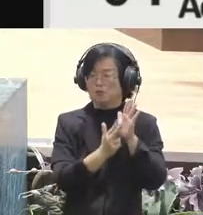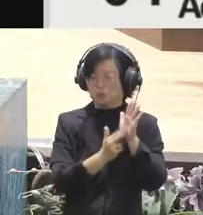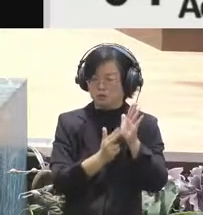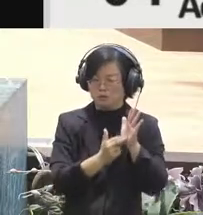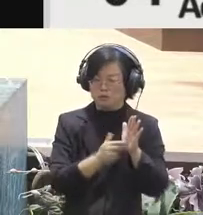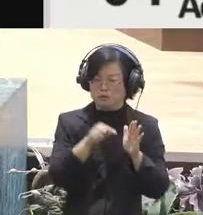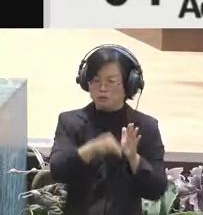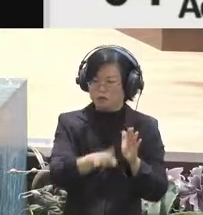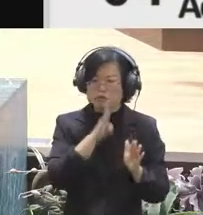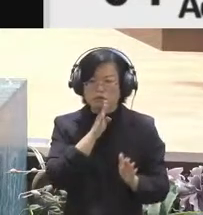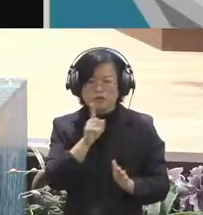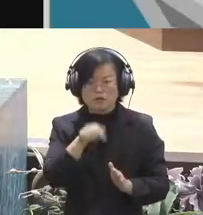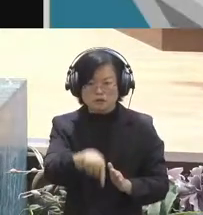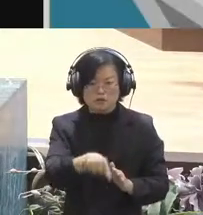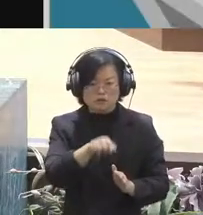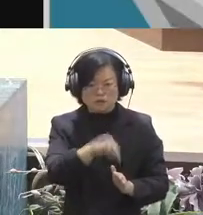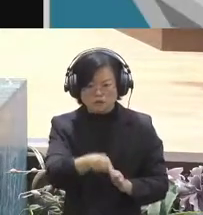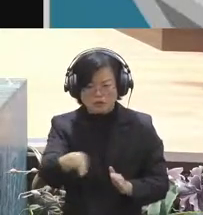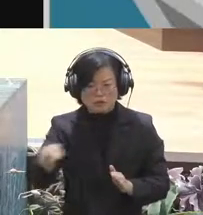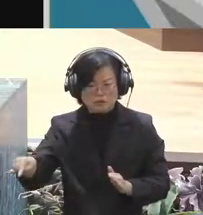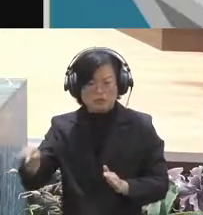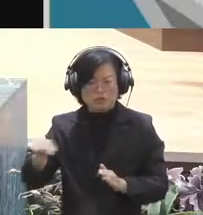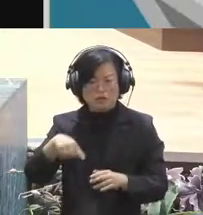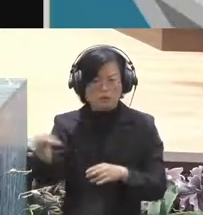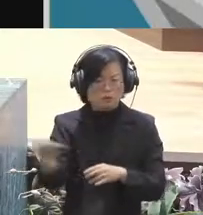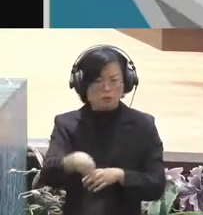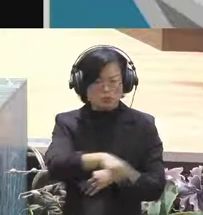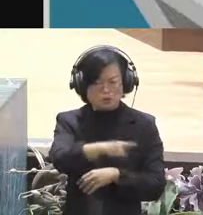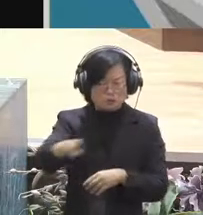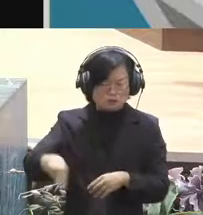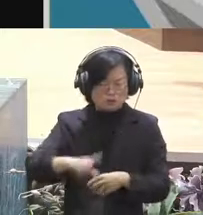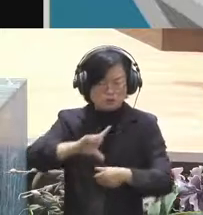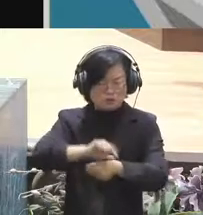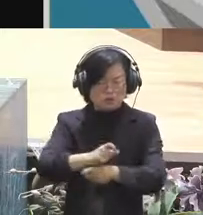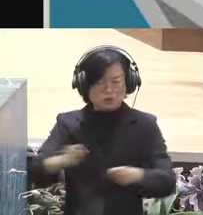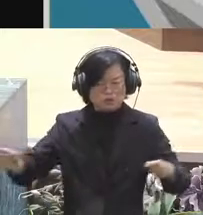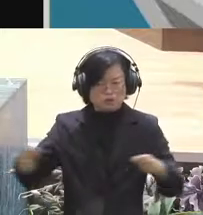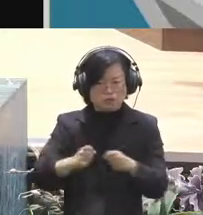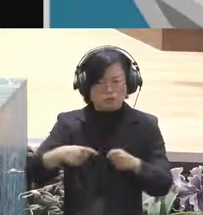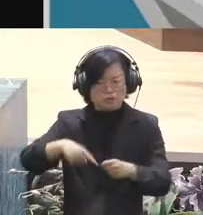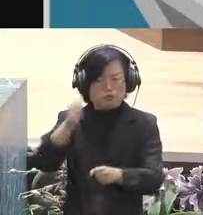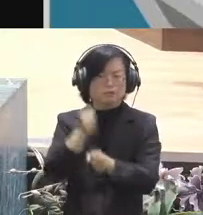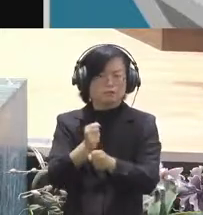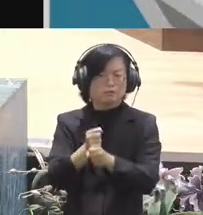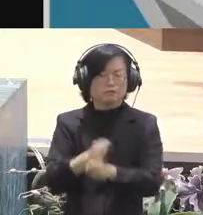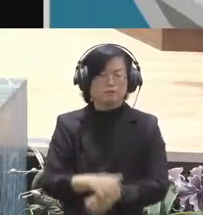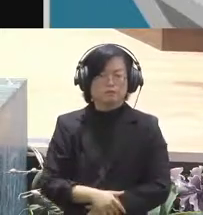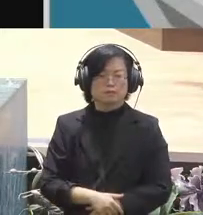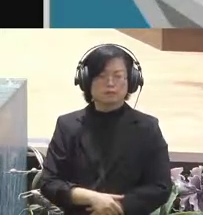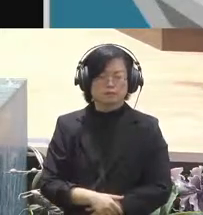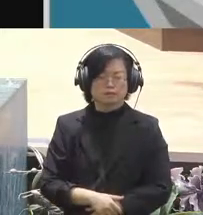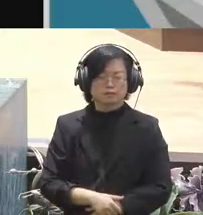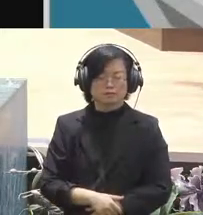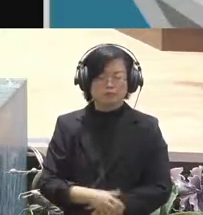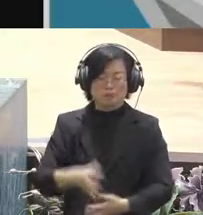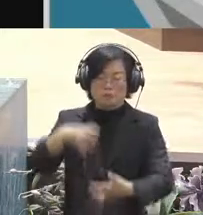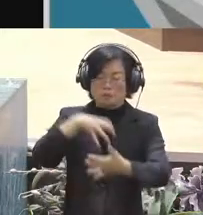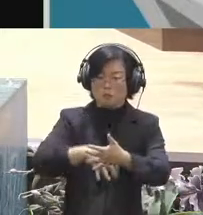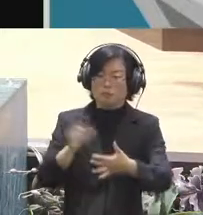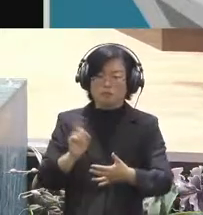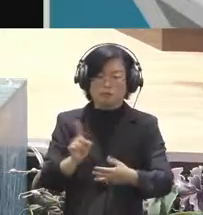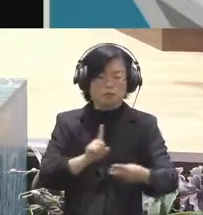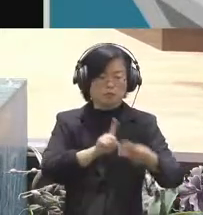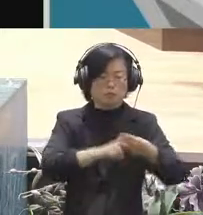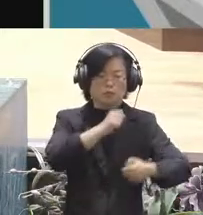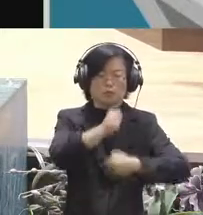long term. The open government and transparency pillar include the proactive disclosure, access to the government, public